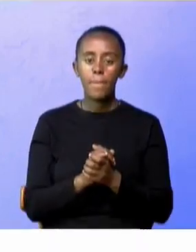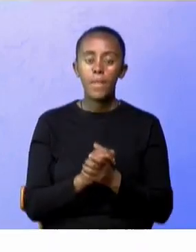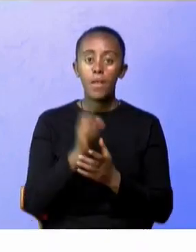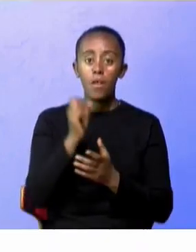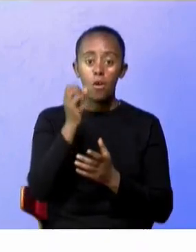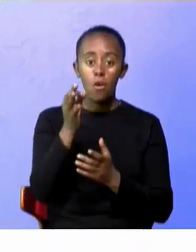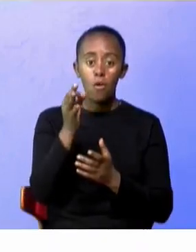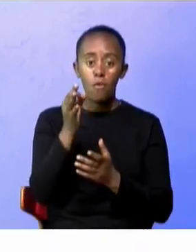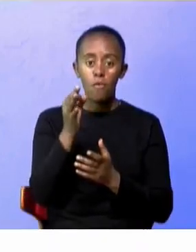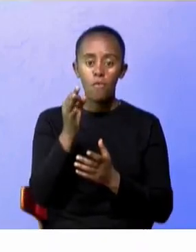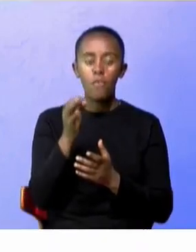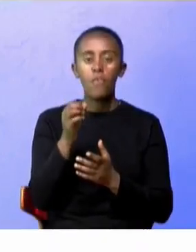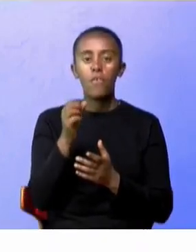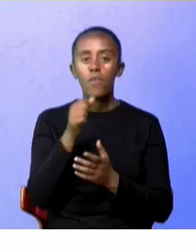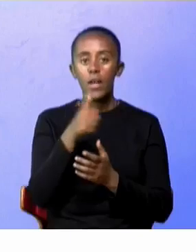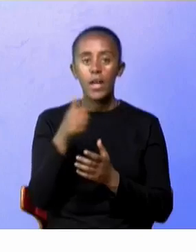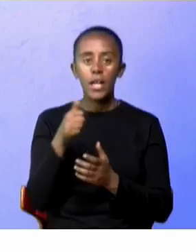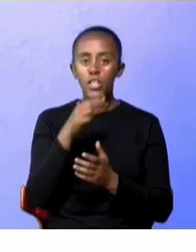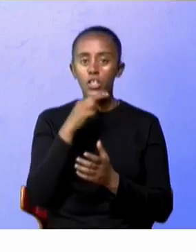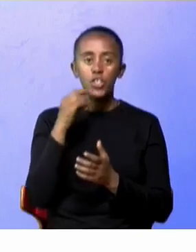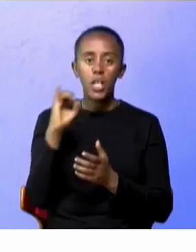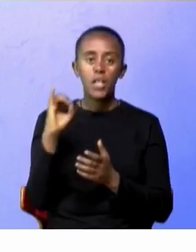of a gerund.